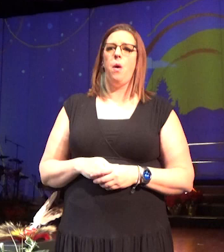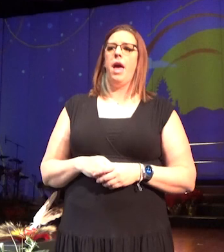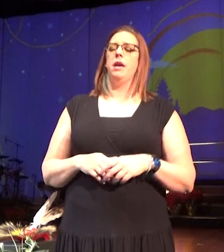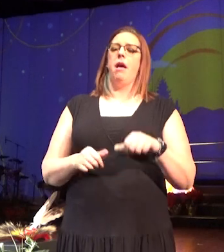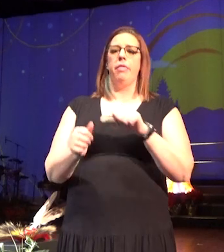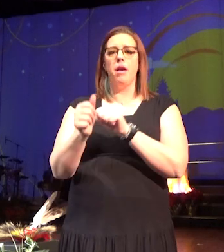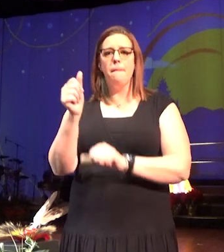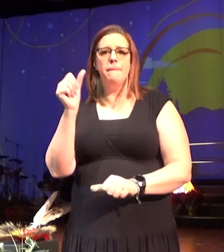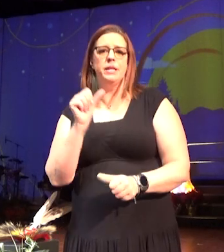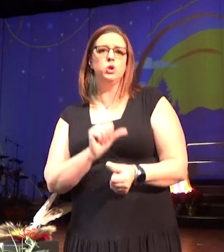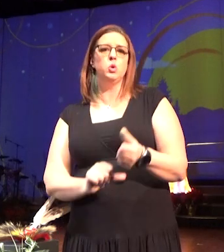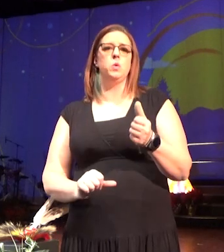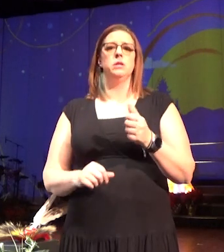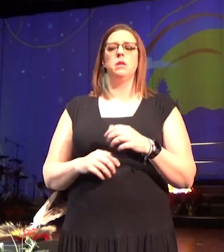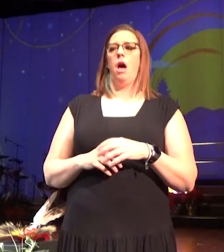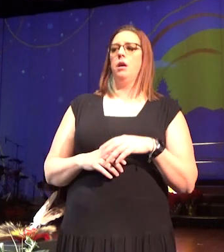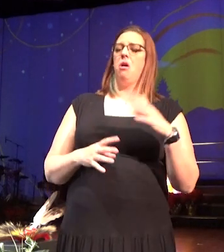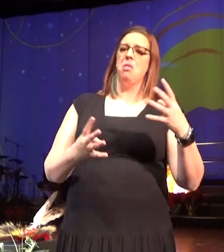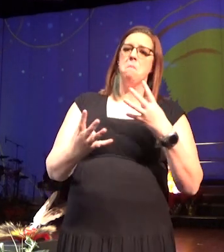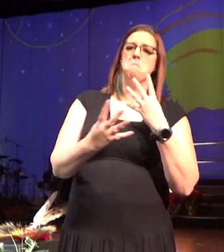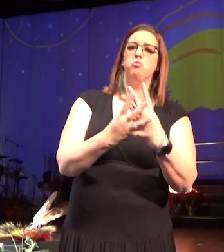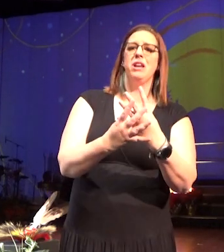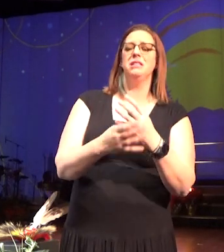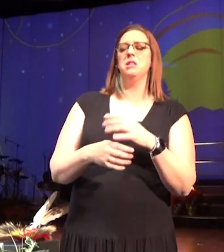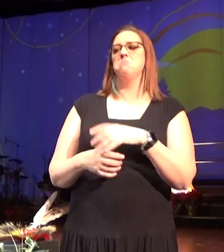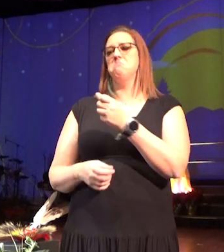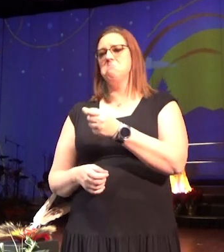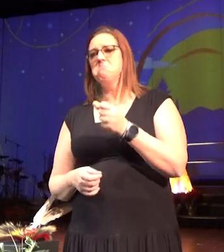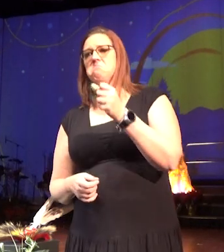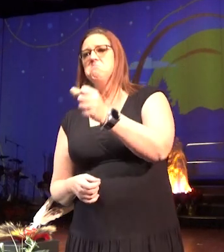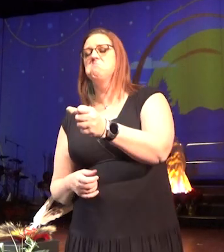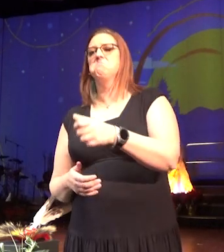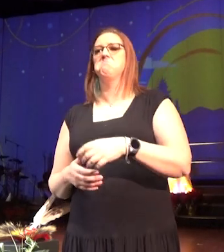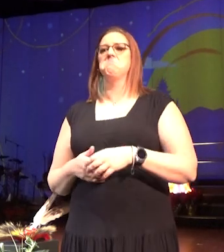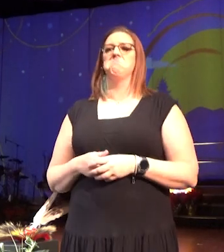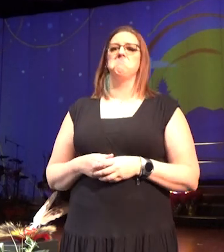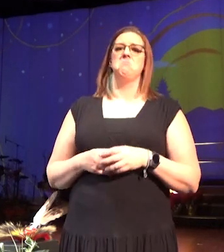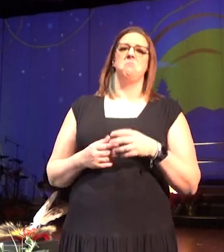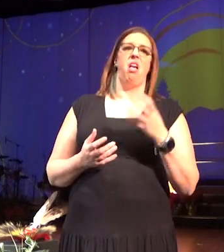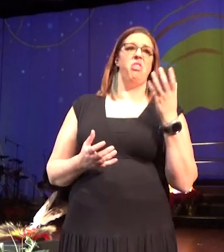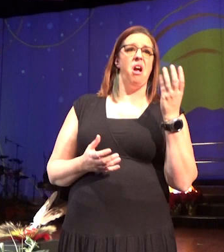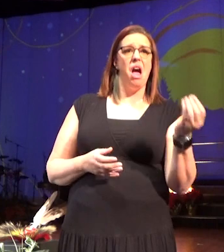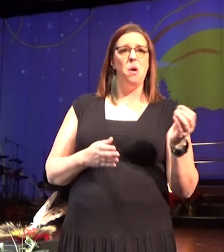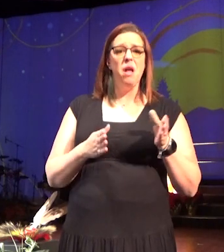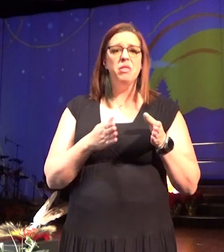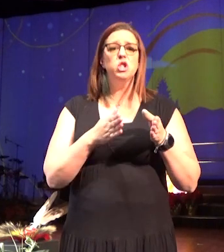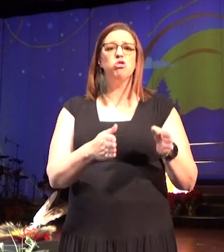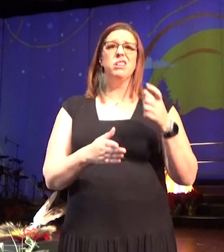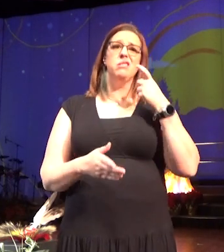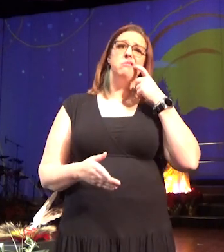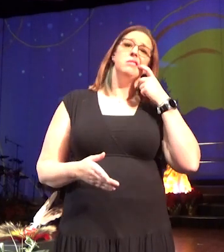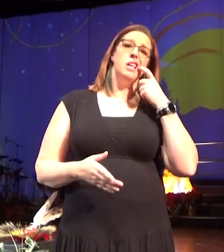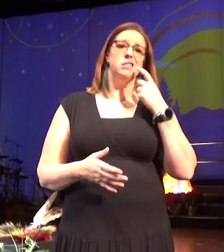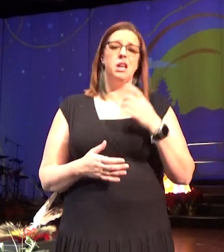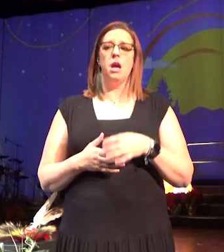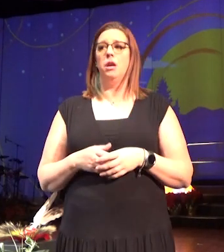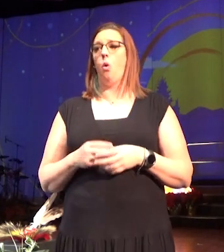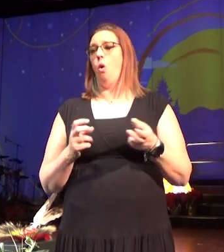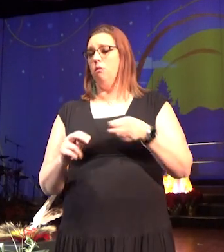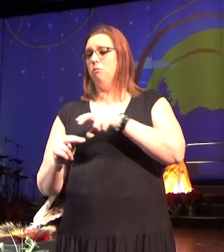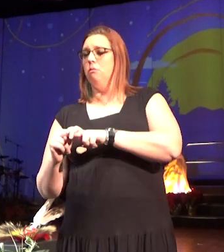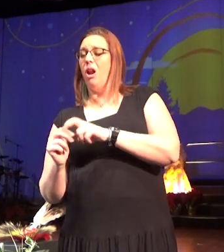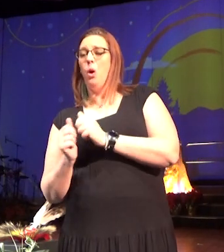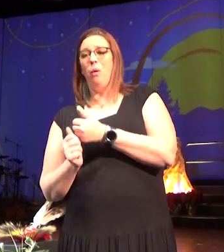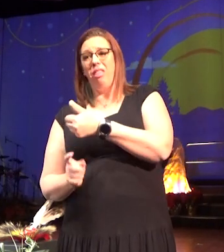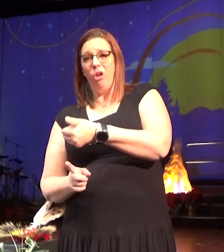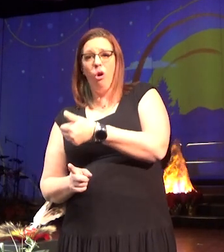committed suicide. They're in prison. They're in jail. They're on the streets. They're addicted. Or they're sitting with their